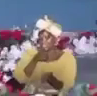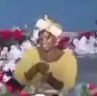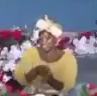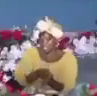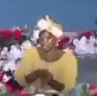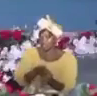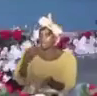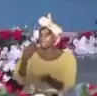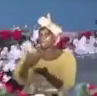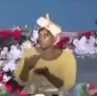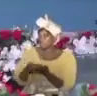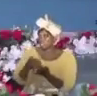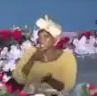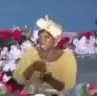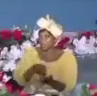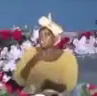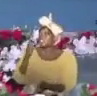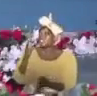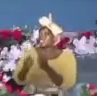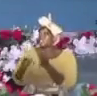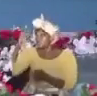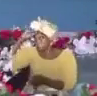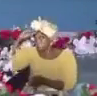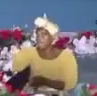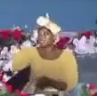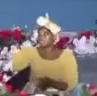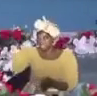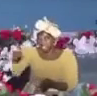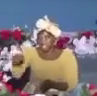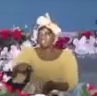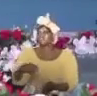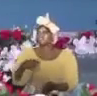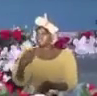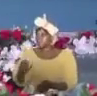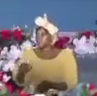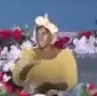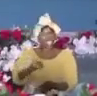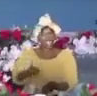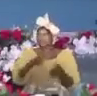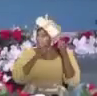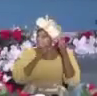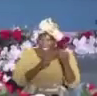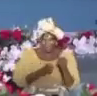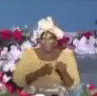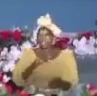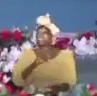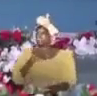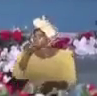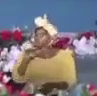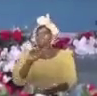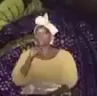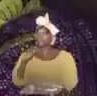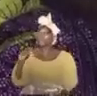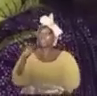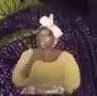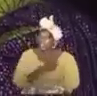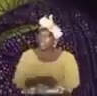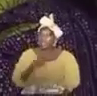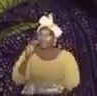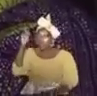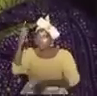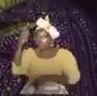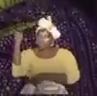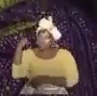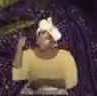the gentleman there starts jumping and says, I'm coming, believe me, Joshua Selman, I trust you. I know you are not a liar. Is it not you? The other day you